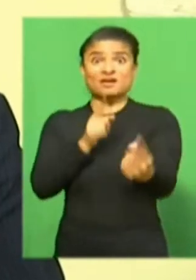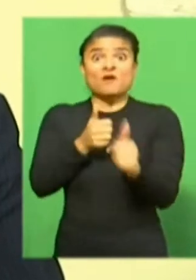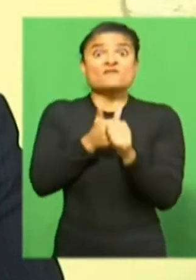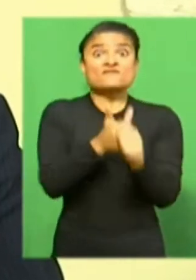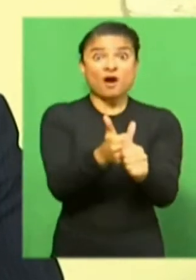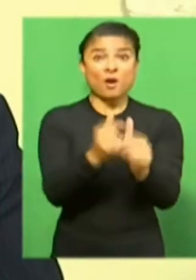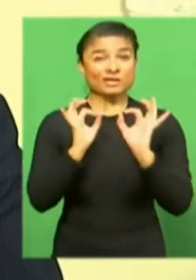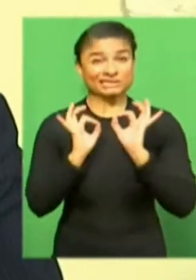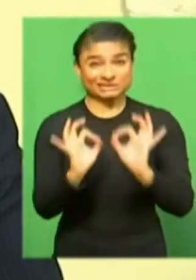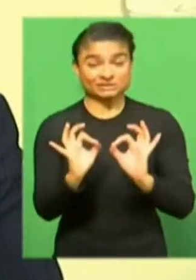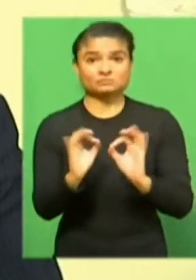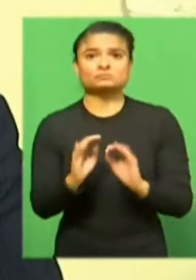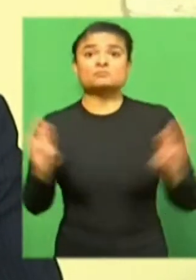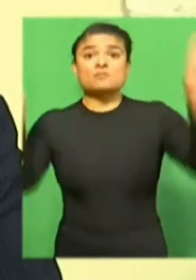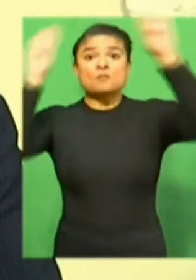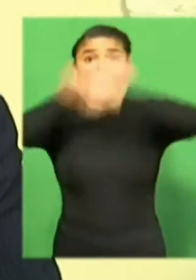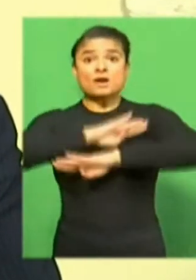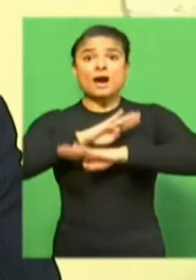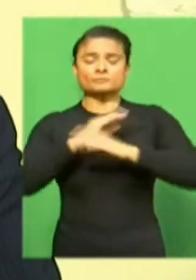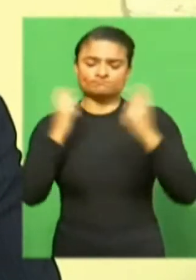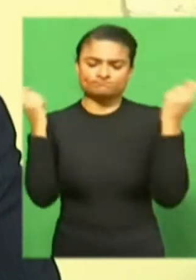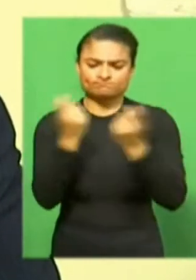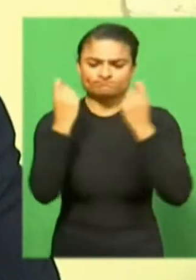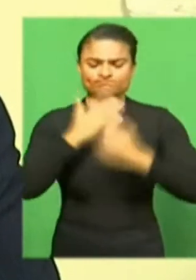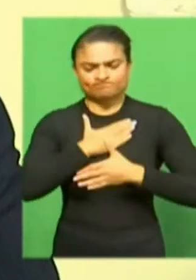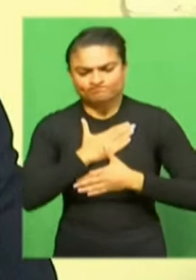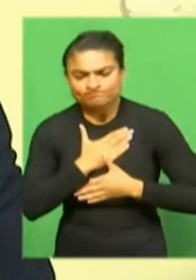funeral gatherings are still not allowed.